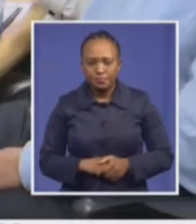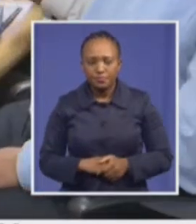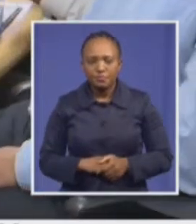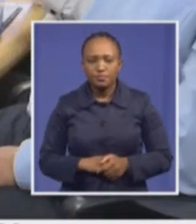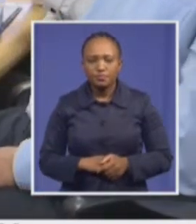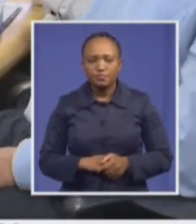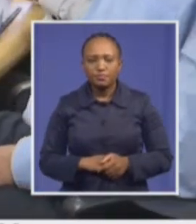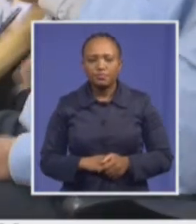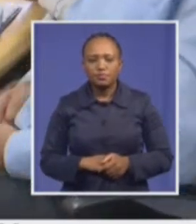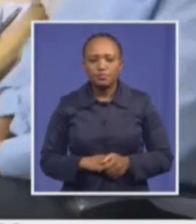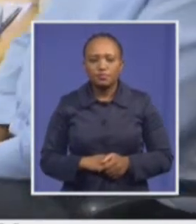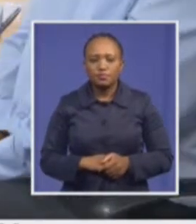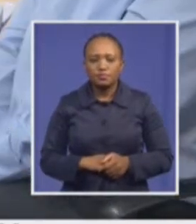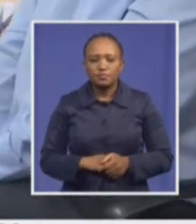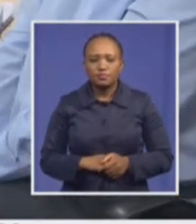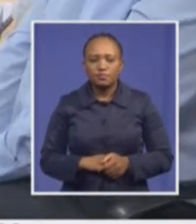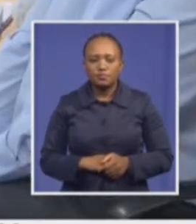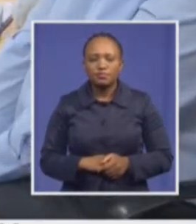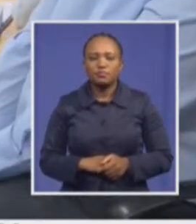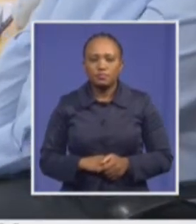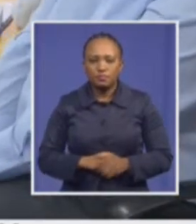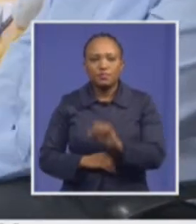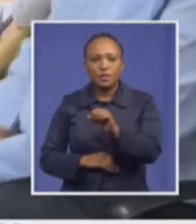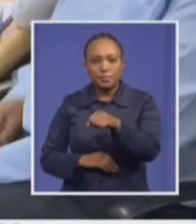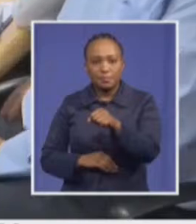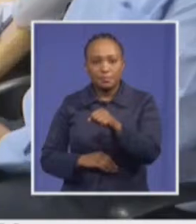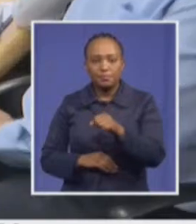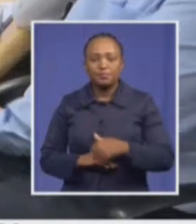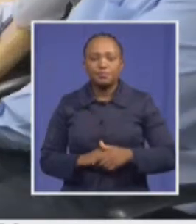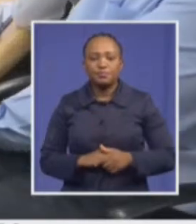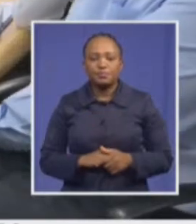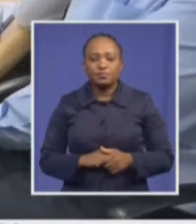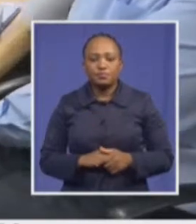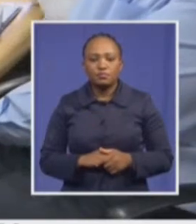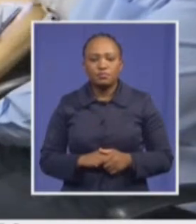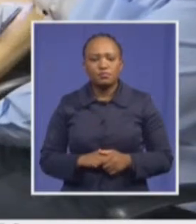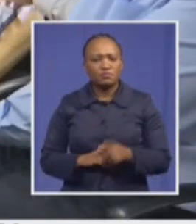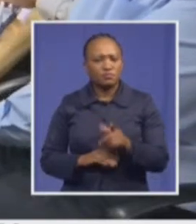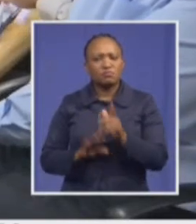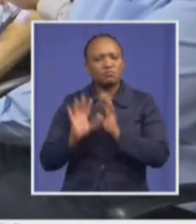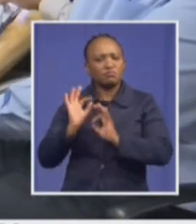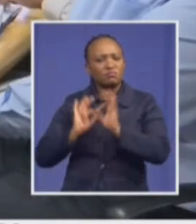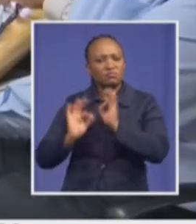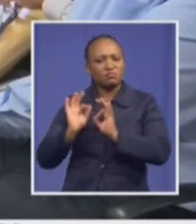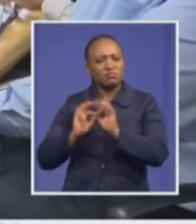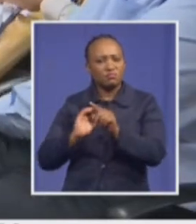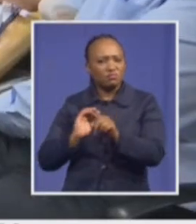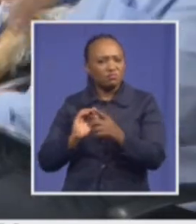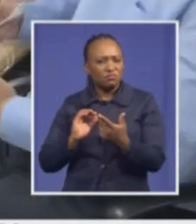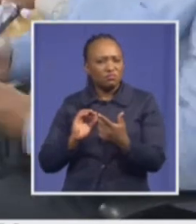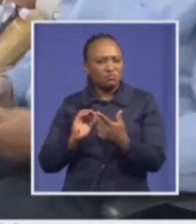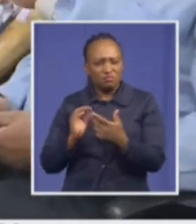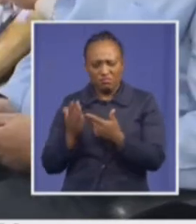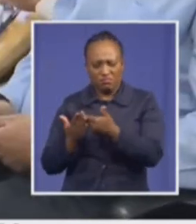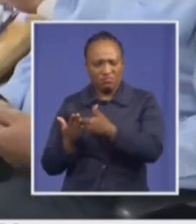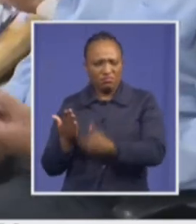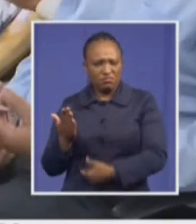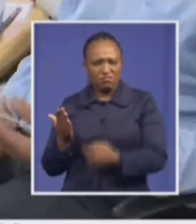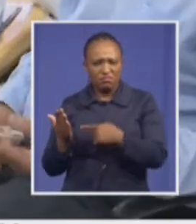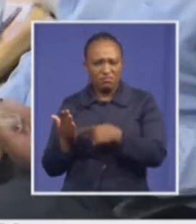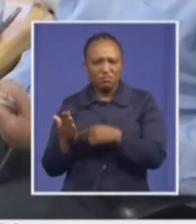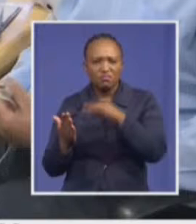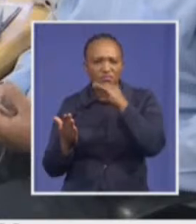Yes. Now, can you explain what this is and what the purpose of this correspondence is?